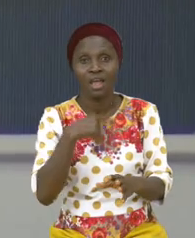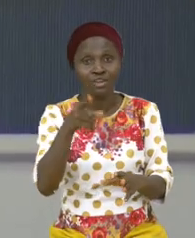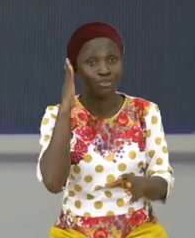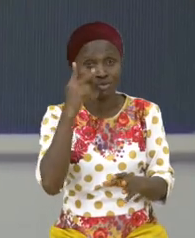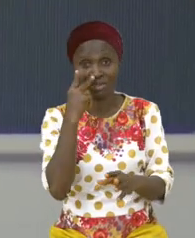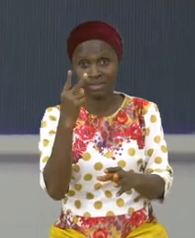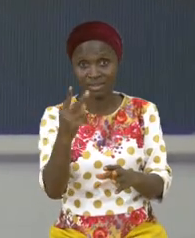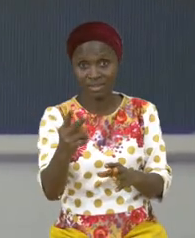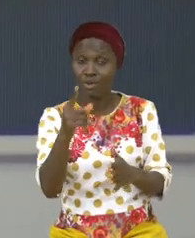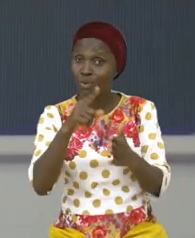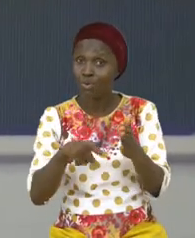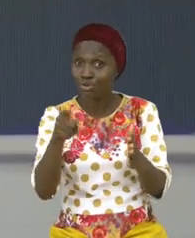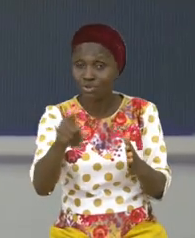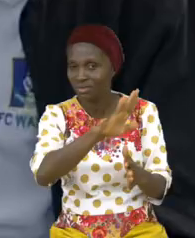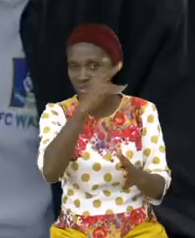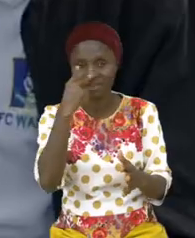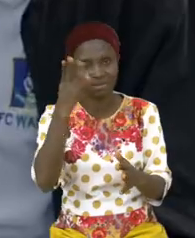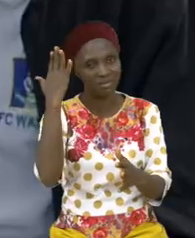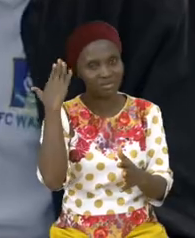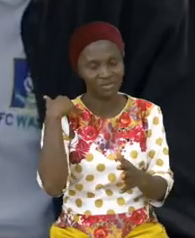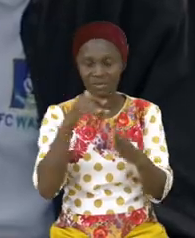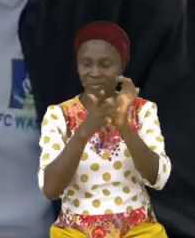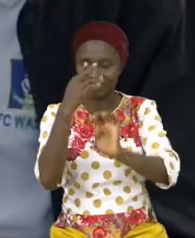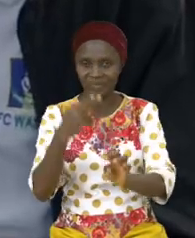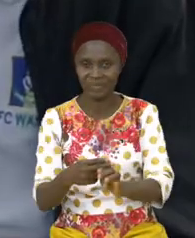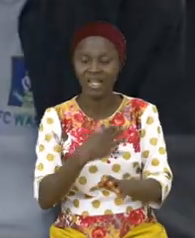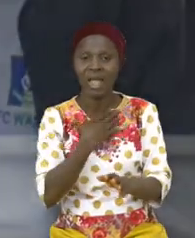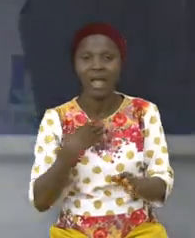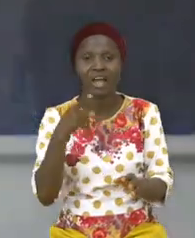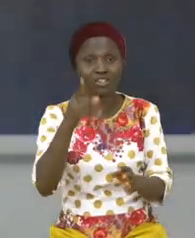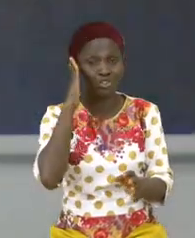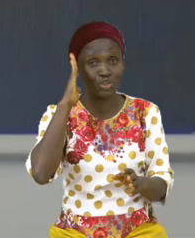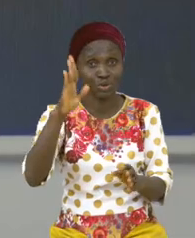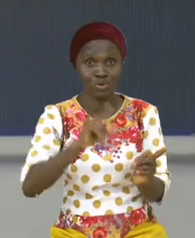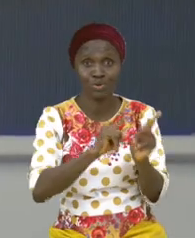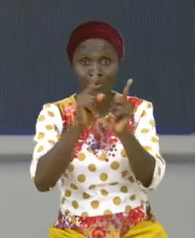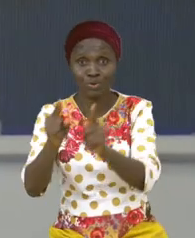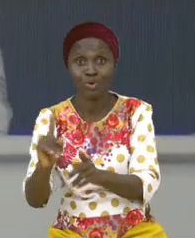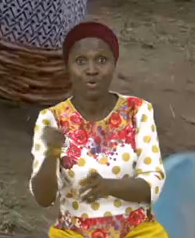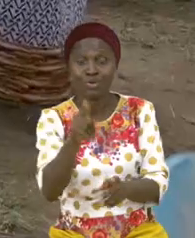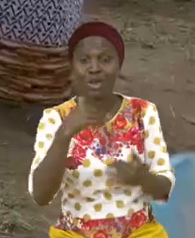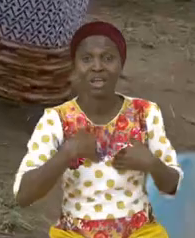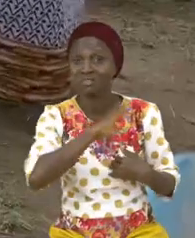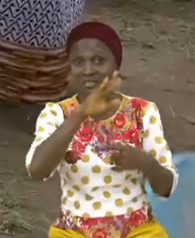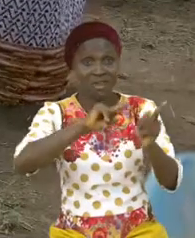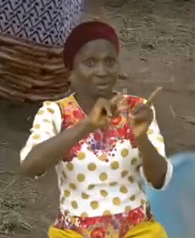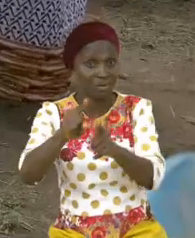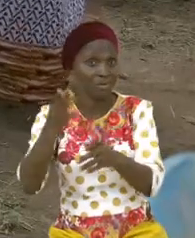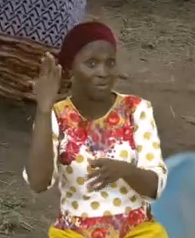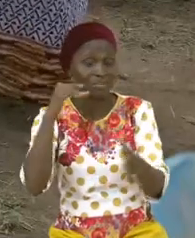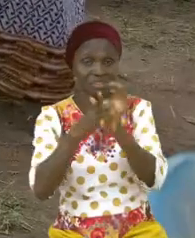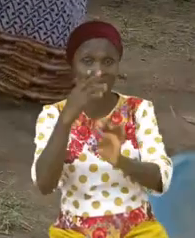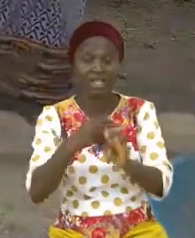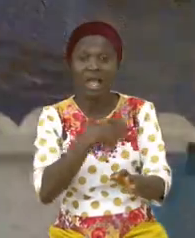see what you have never seen. And you will go where you have never gone. And you will